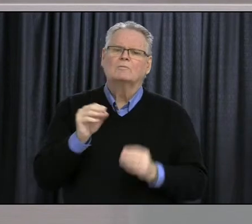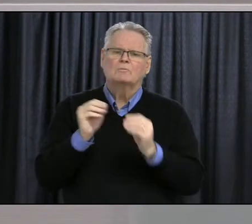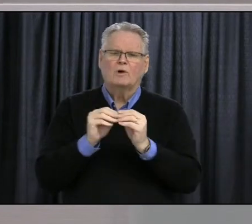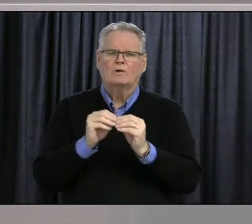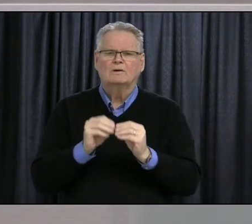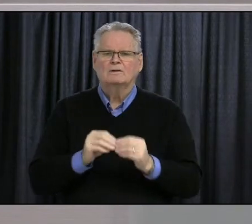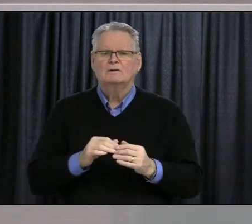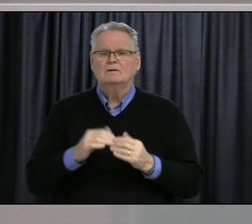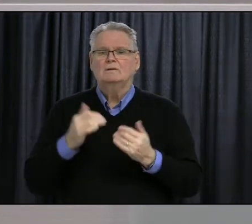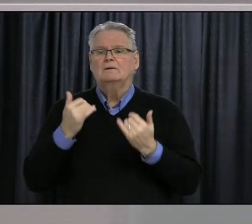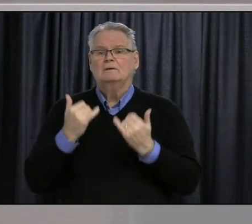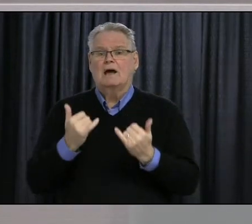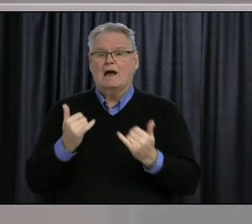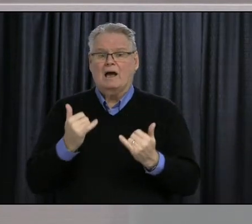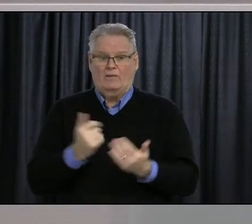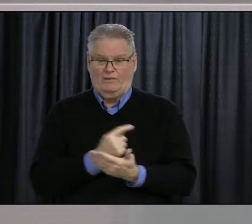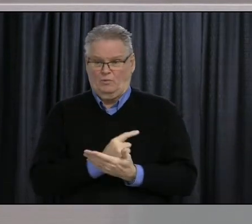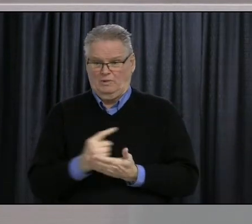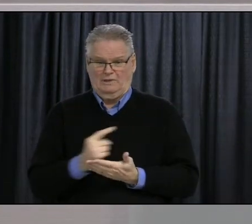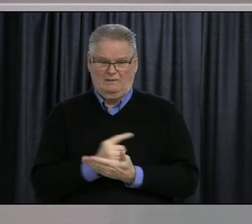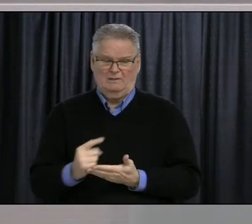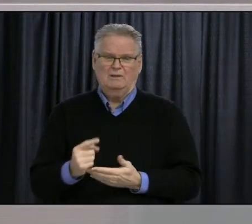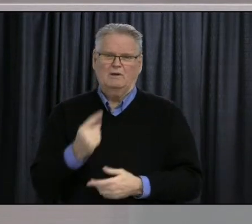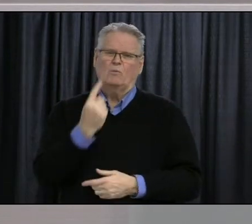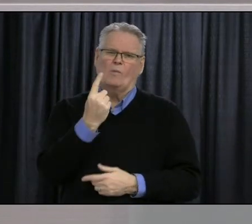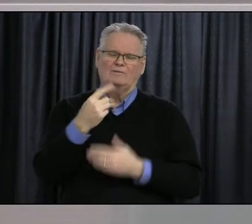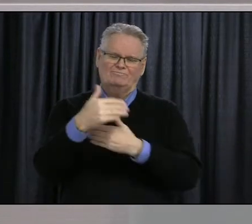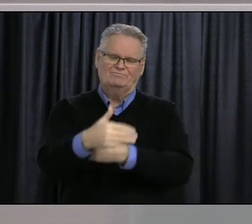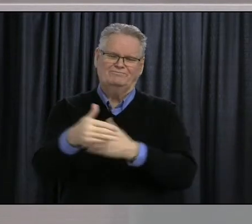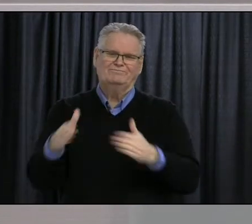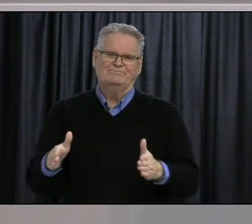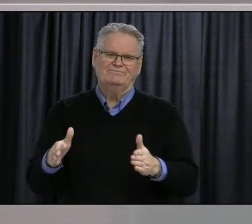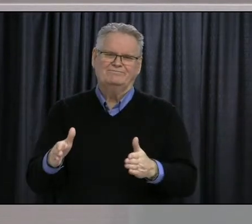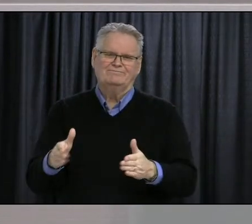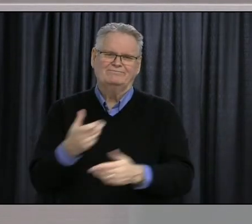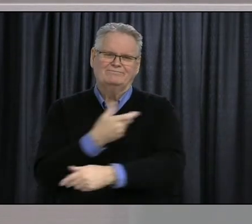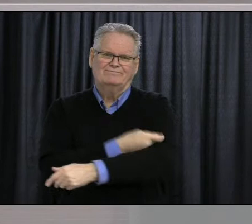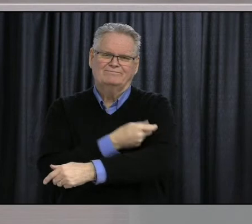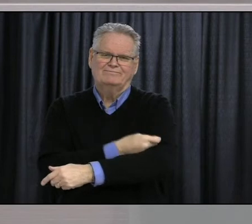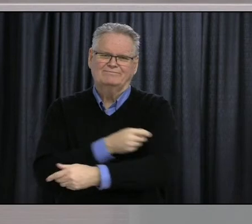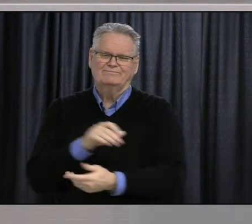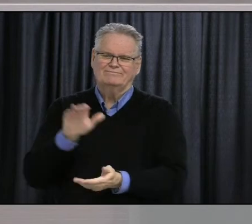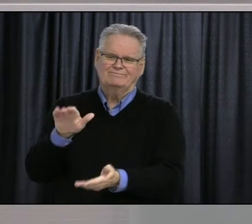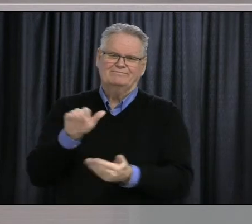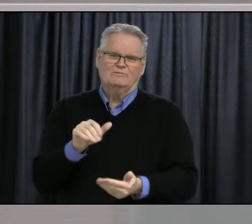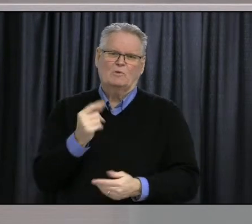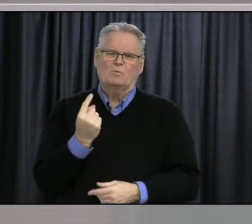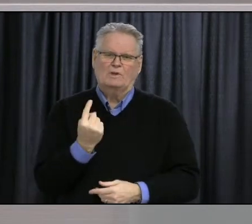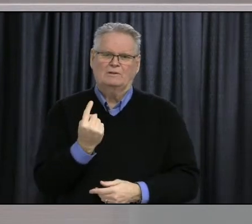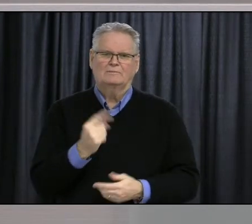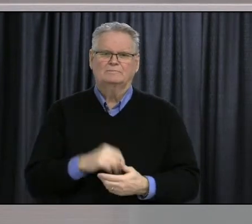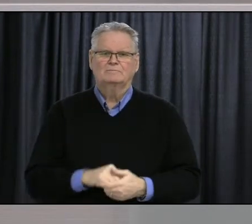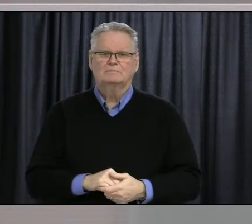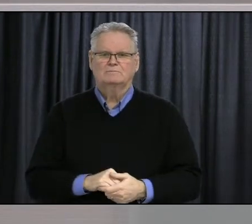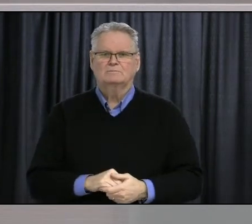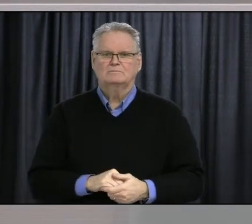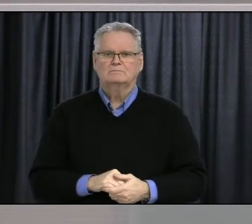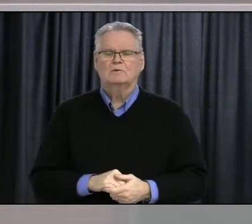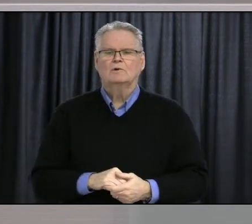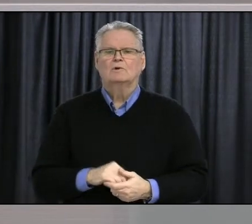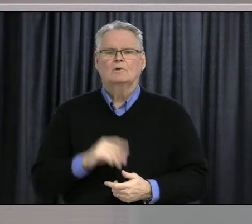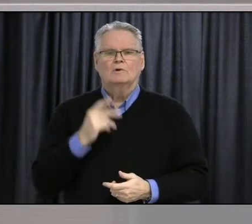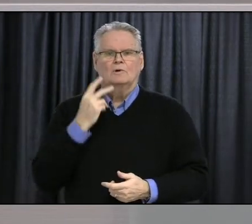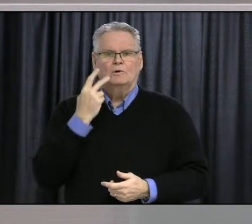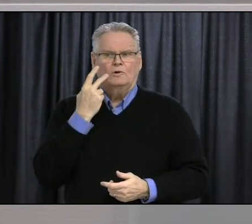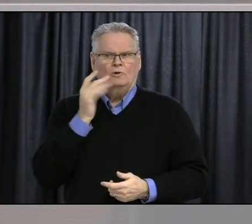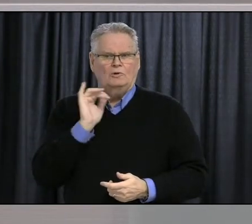Thank you. And it looks like there's going to be a dance competition in the province in March with 4 people from Alberta coming to